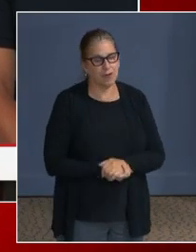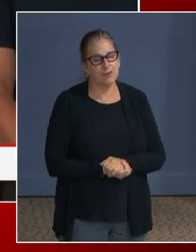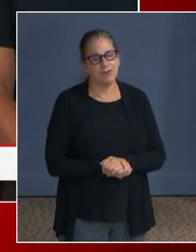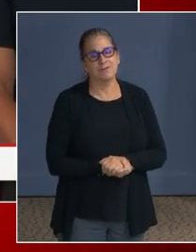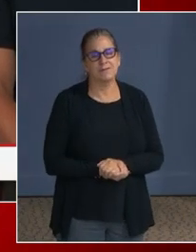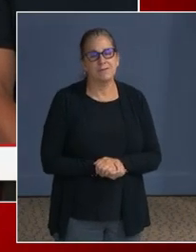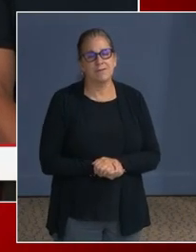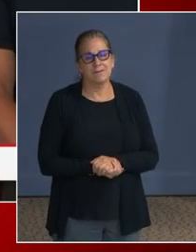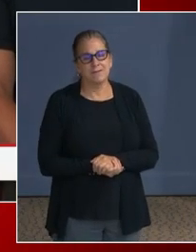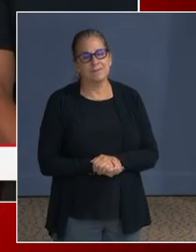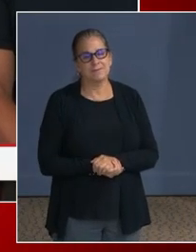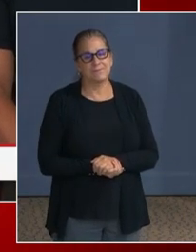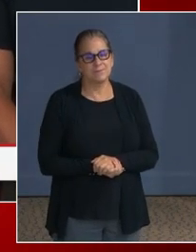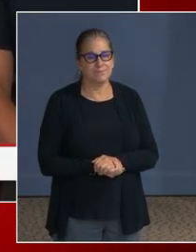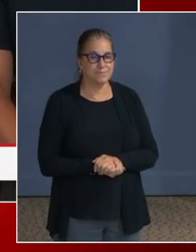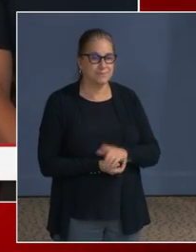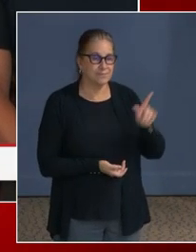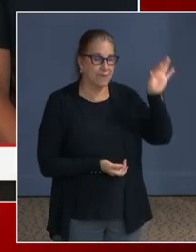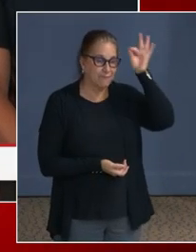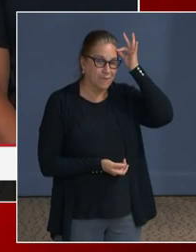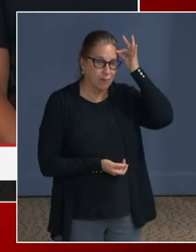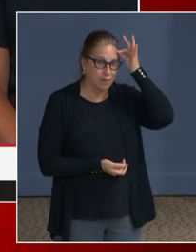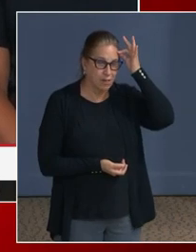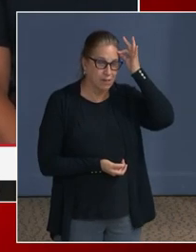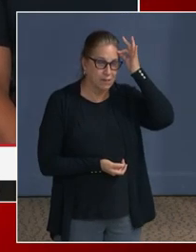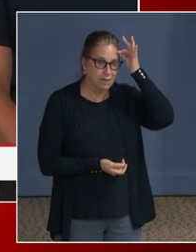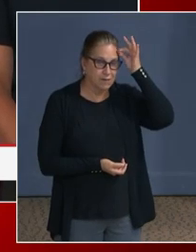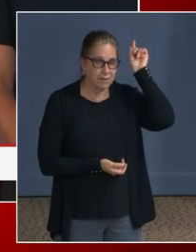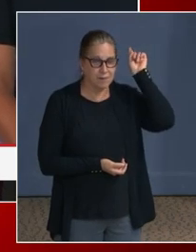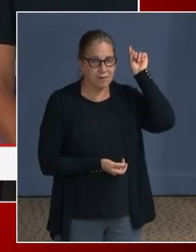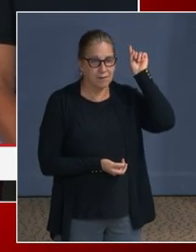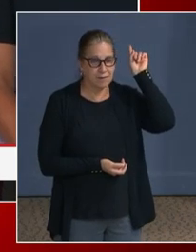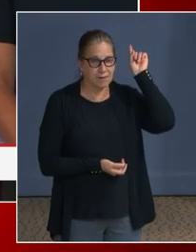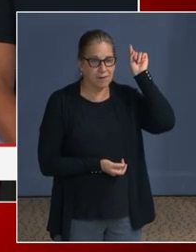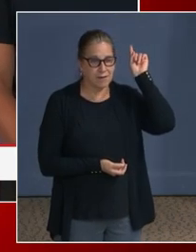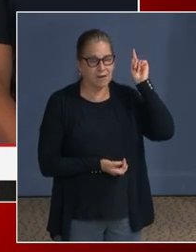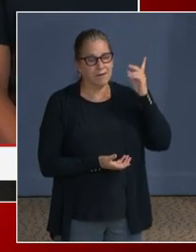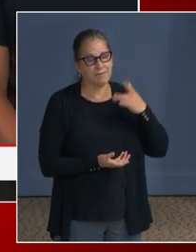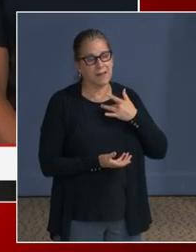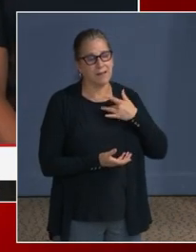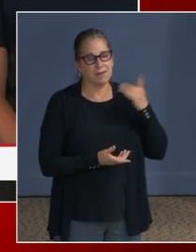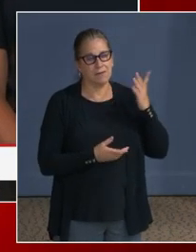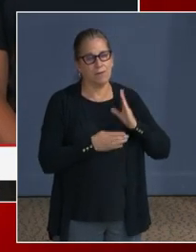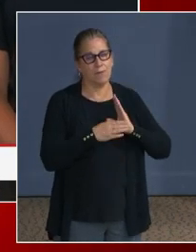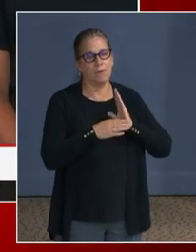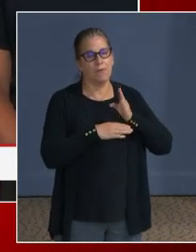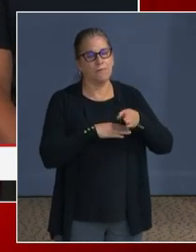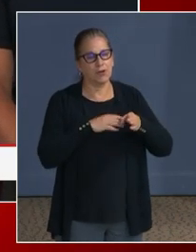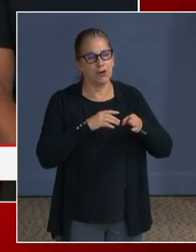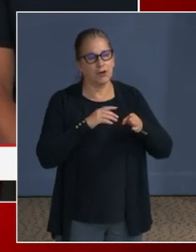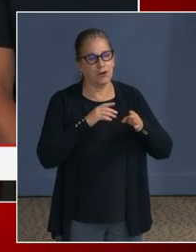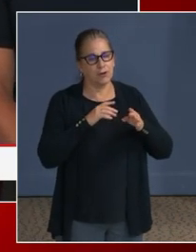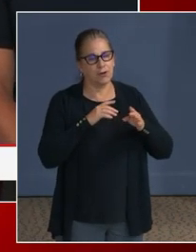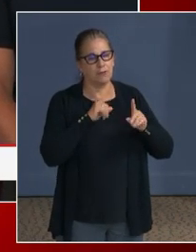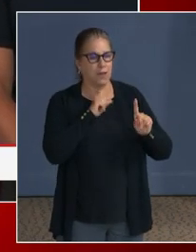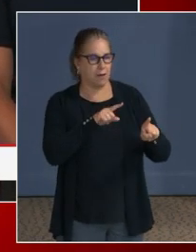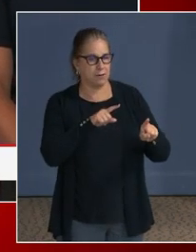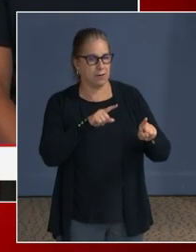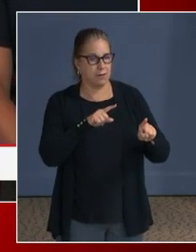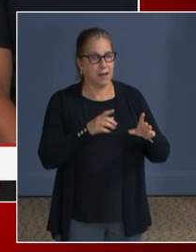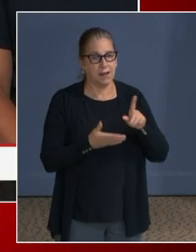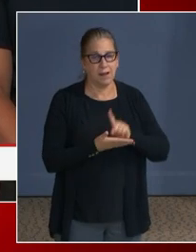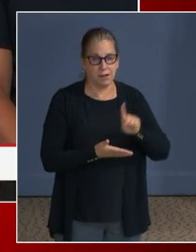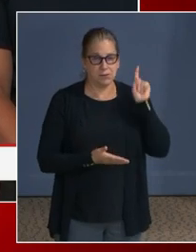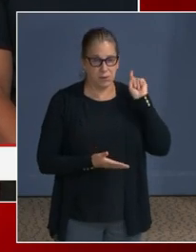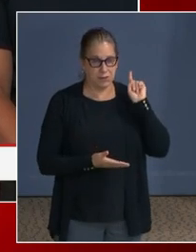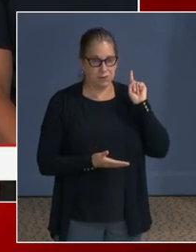the federal overreaction. I will tell you one thing I'm struck by, Mark. In the last week, hearing so